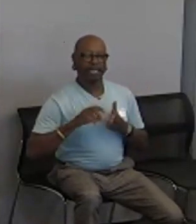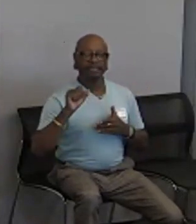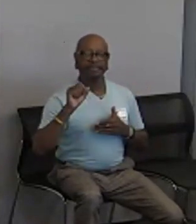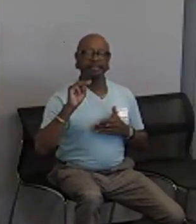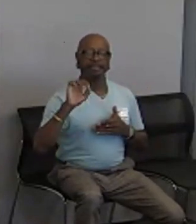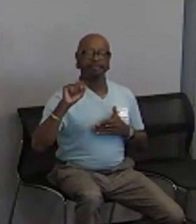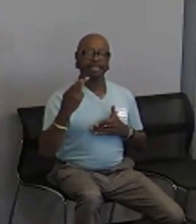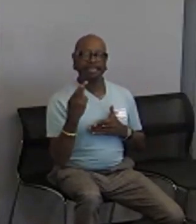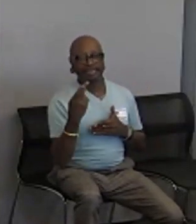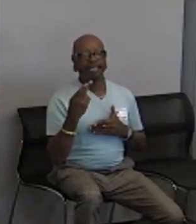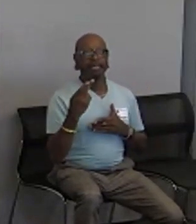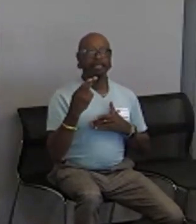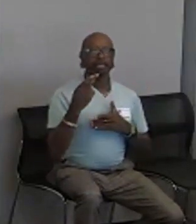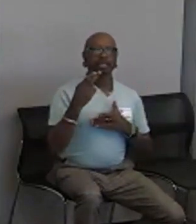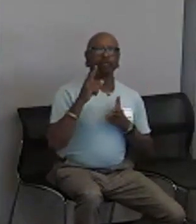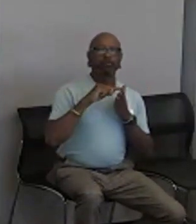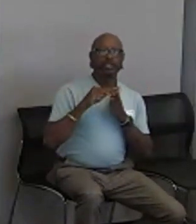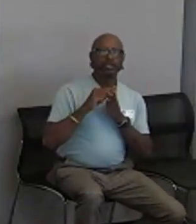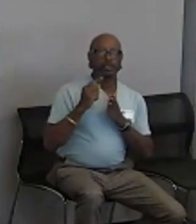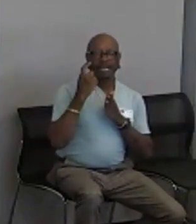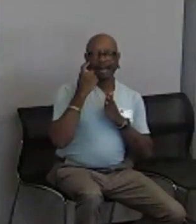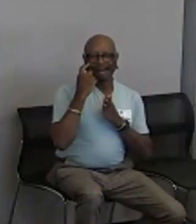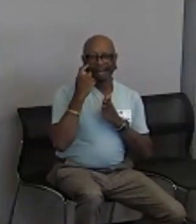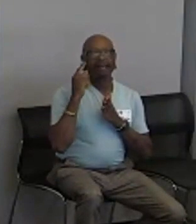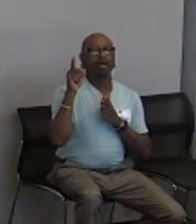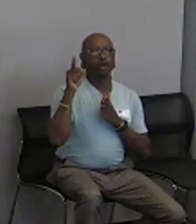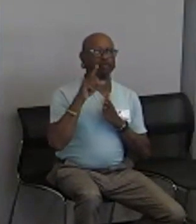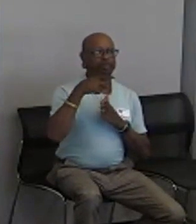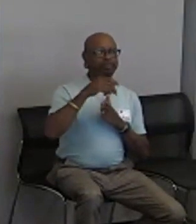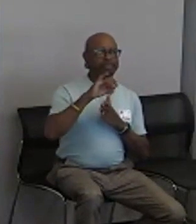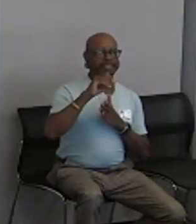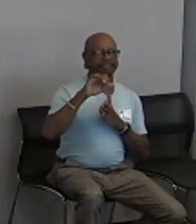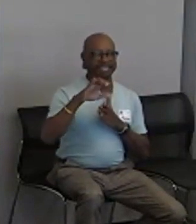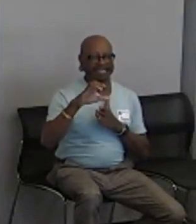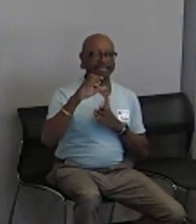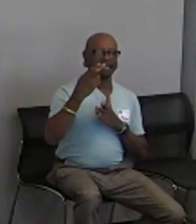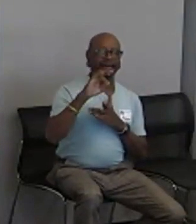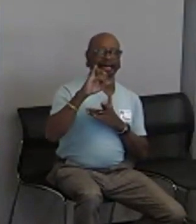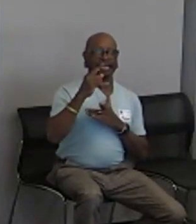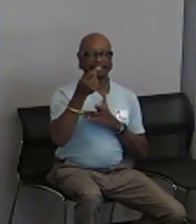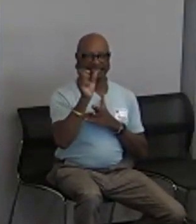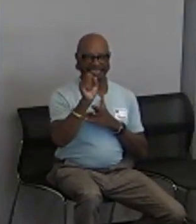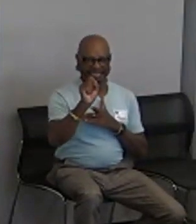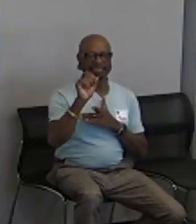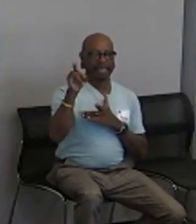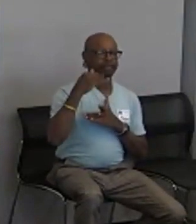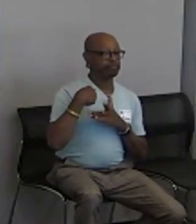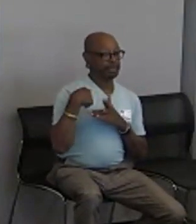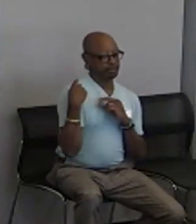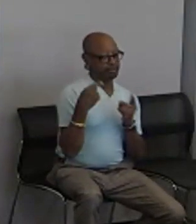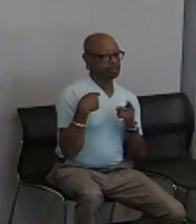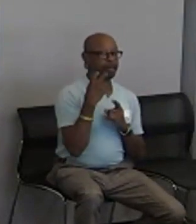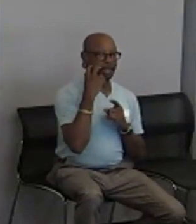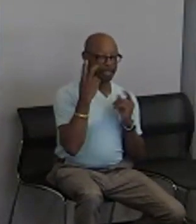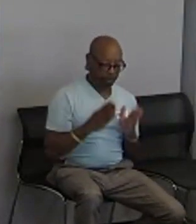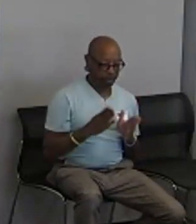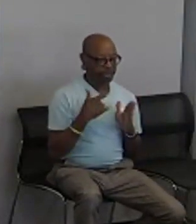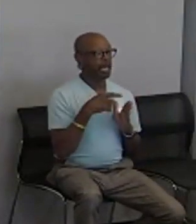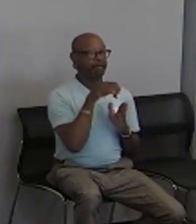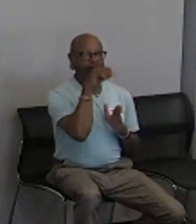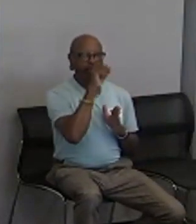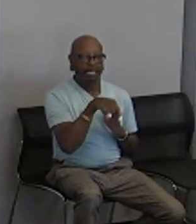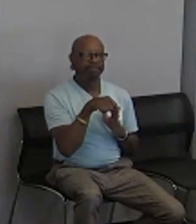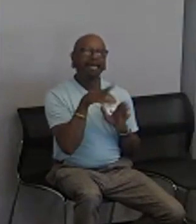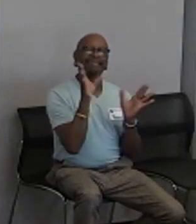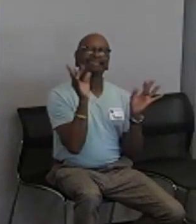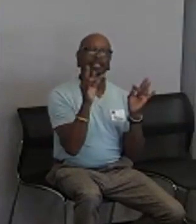Research Institute over in Pacific Heights. It was, I am a blind person. I have always loved tactile maps. I